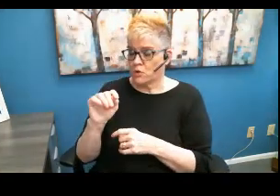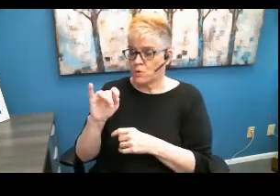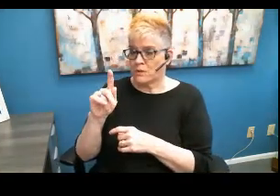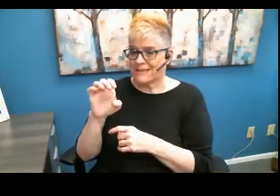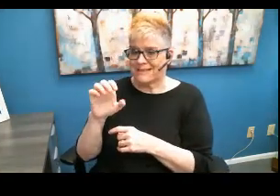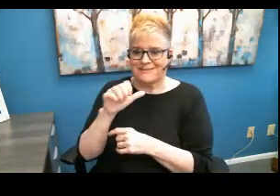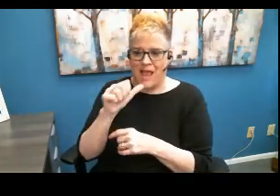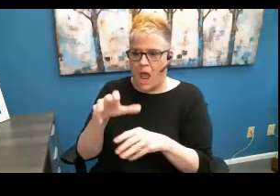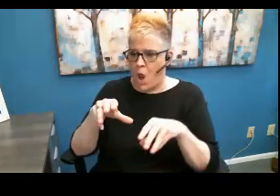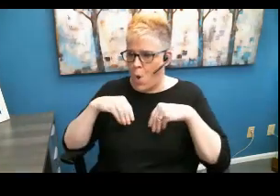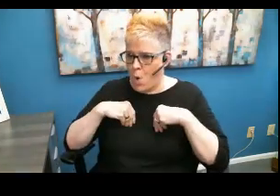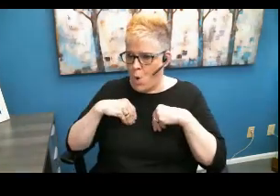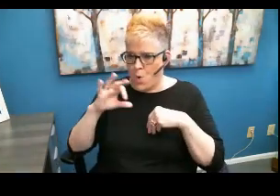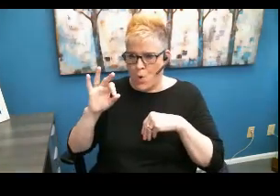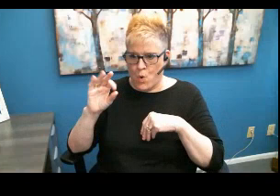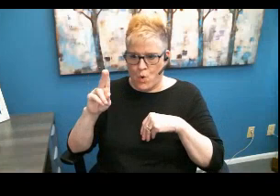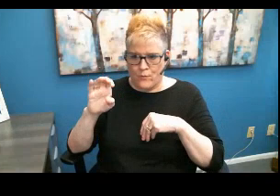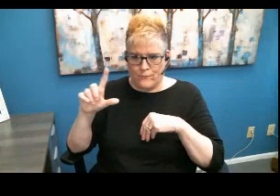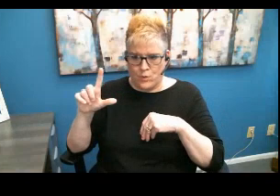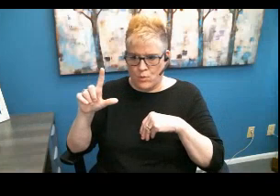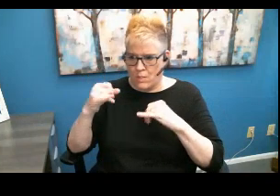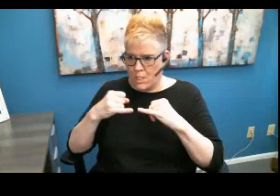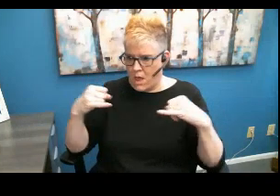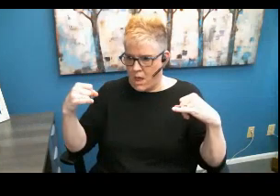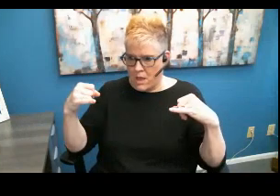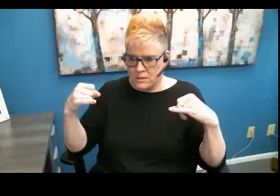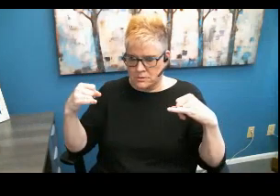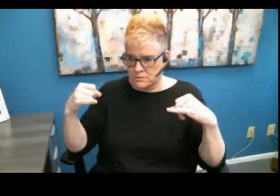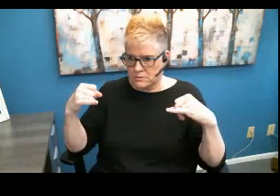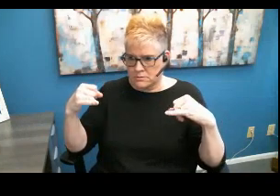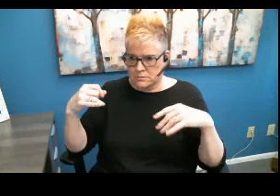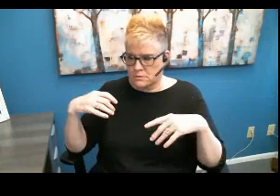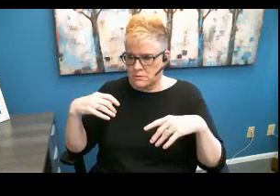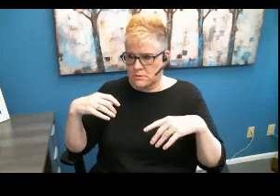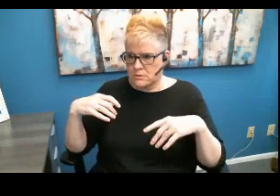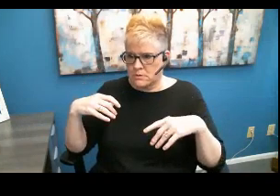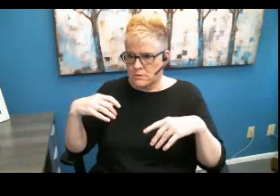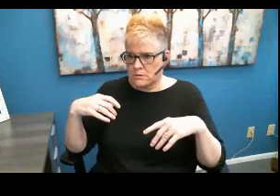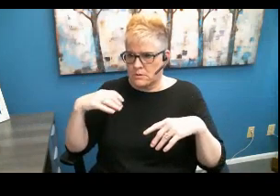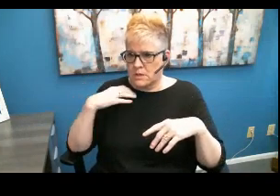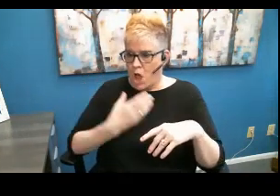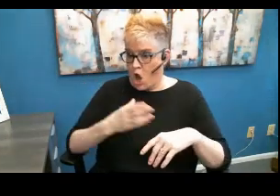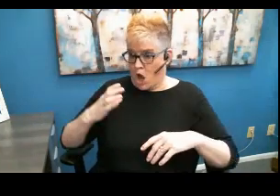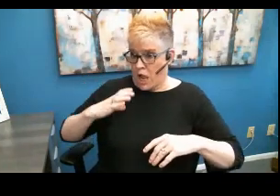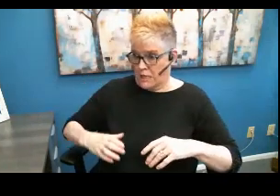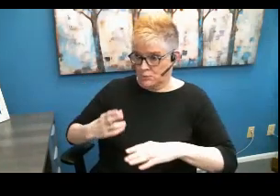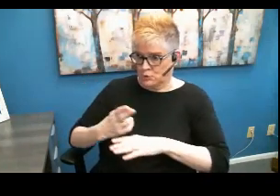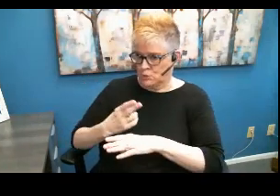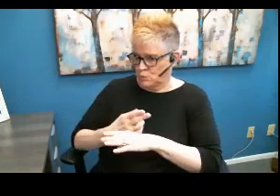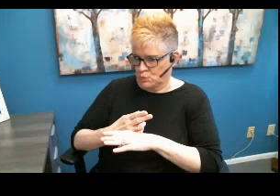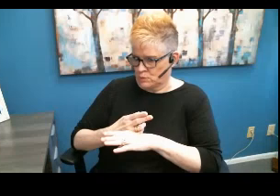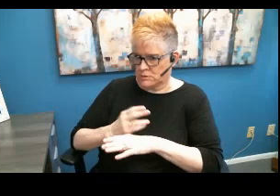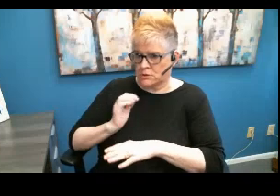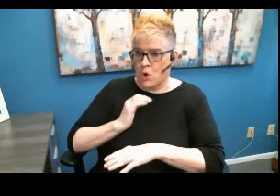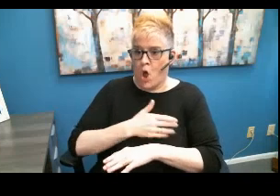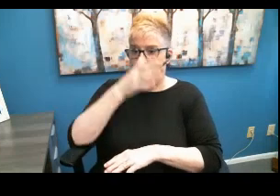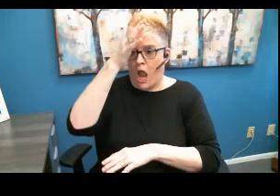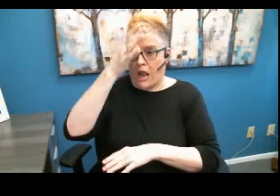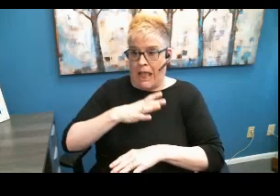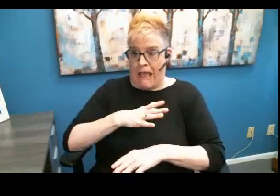fuel lines downstream of our meter that supply the appliances that our customers use. So when our guys go